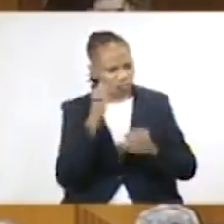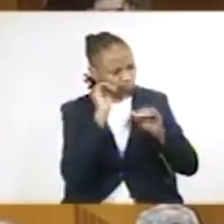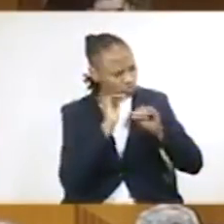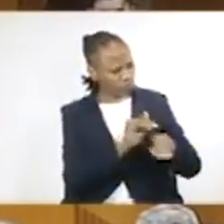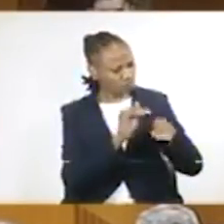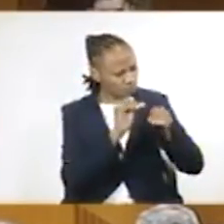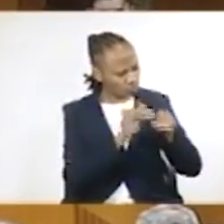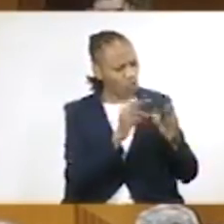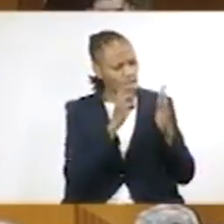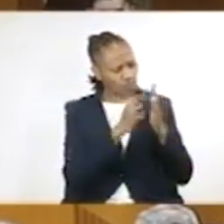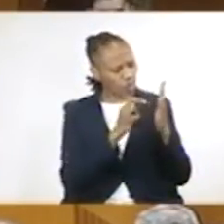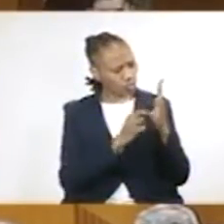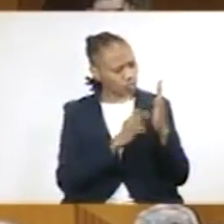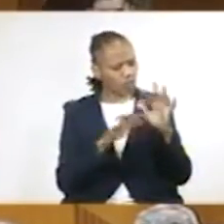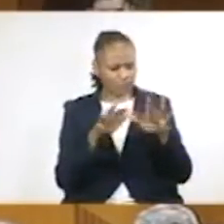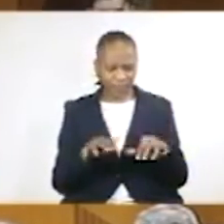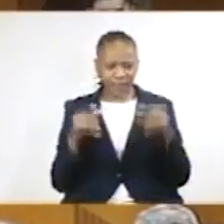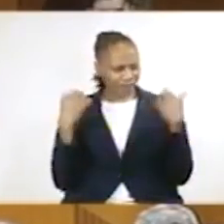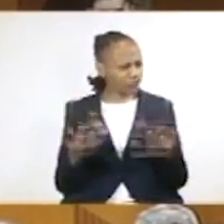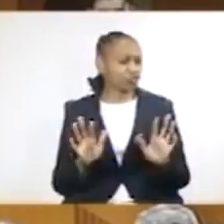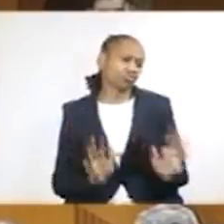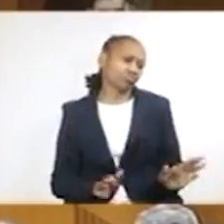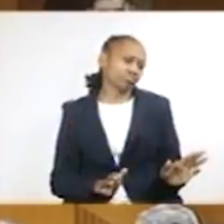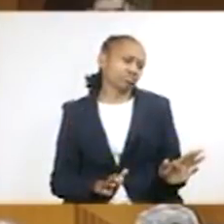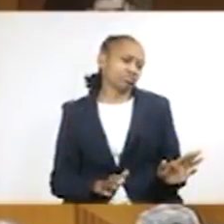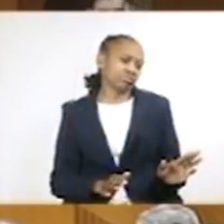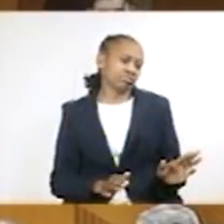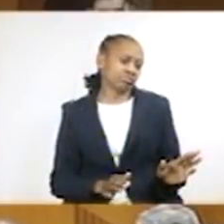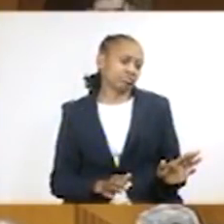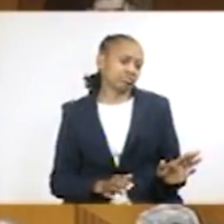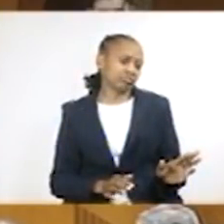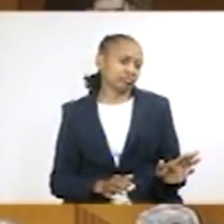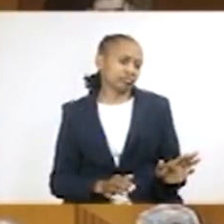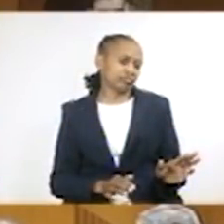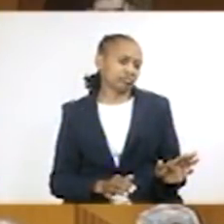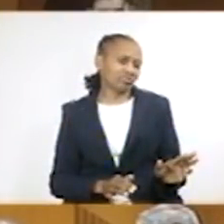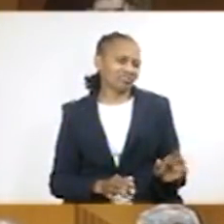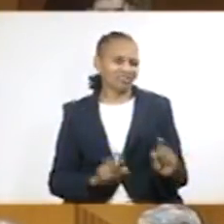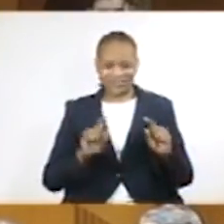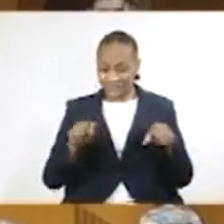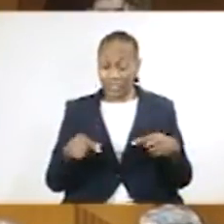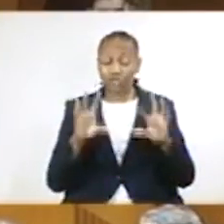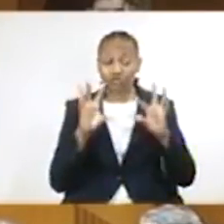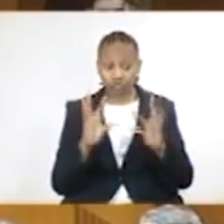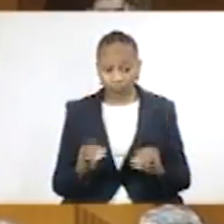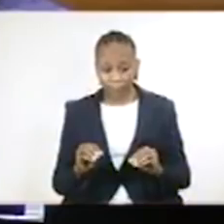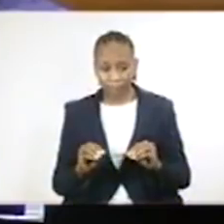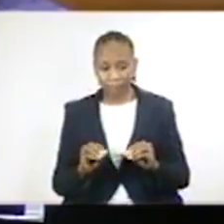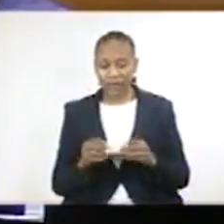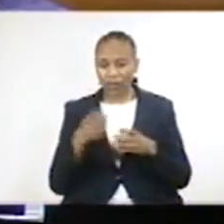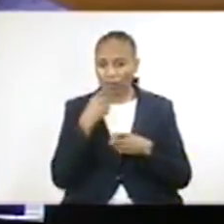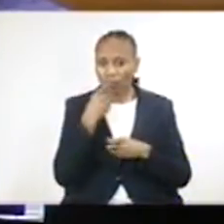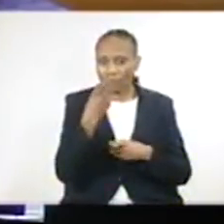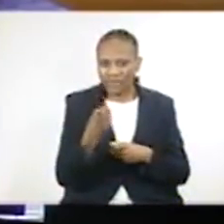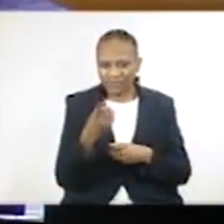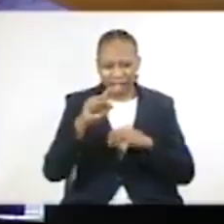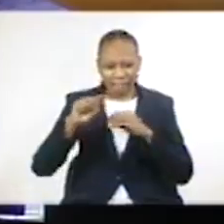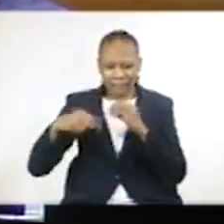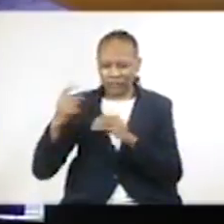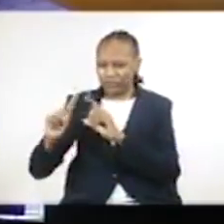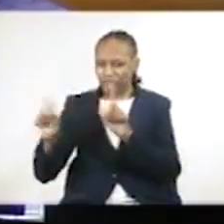order, Chair. Honorable members, I am quite fit to sit on this chair. Honorable Malema, we have taken you